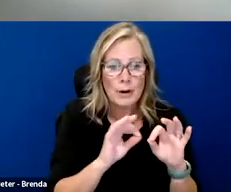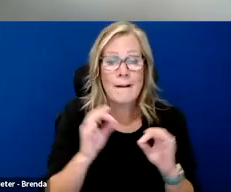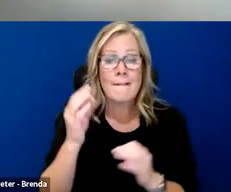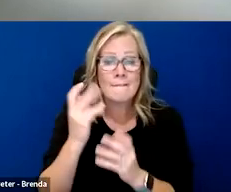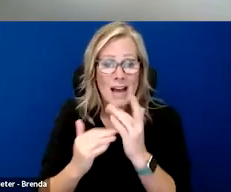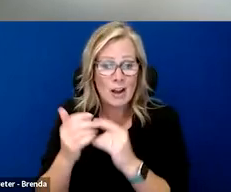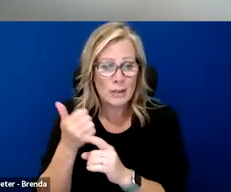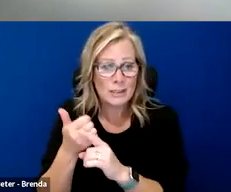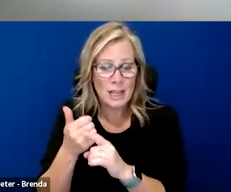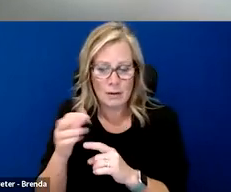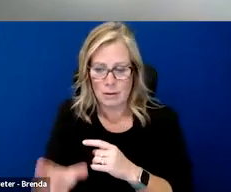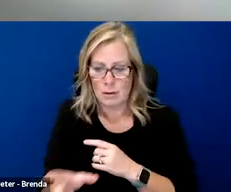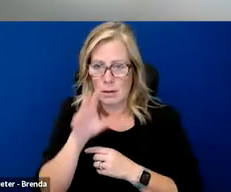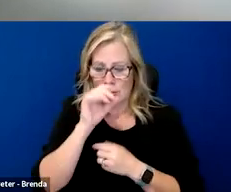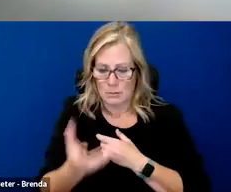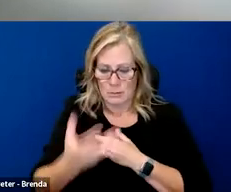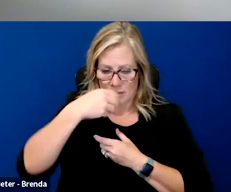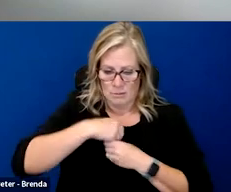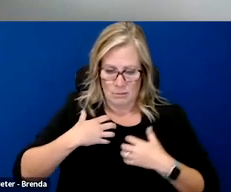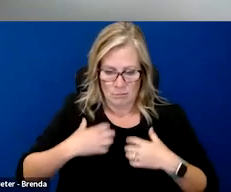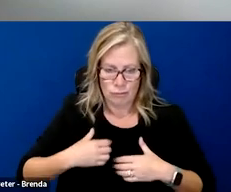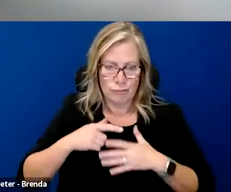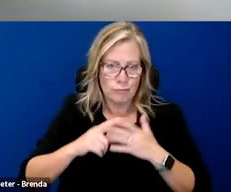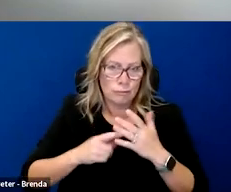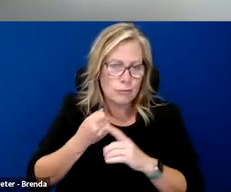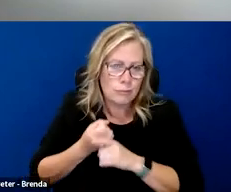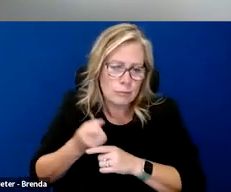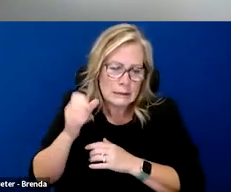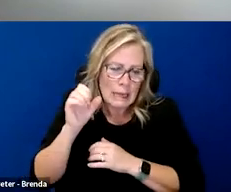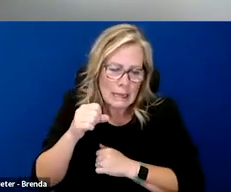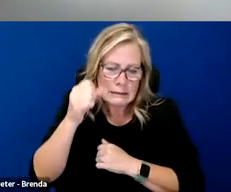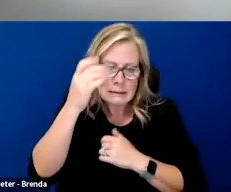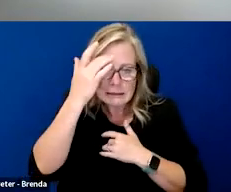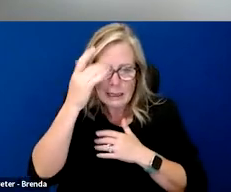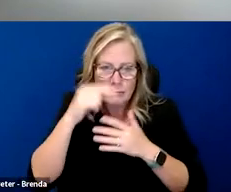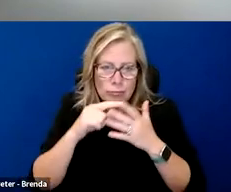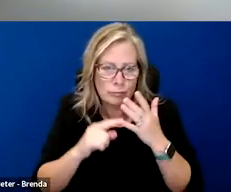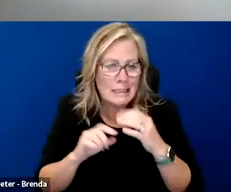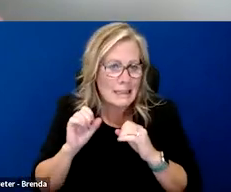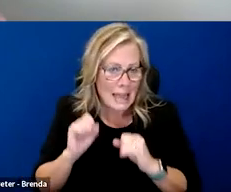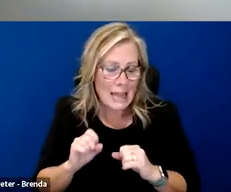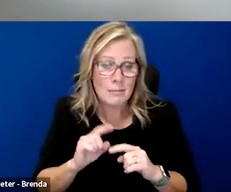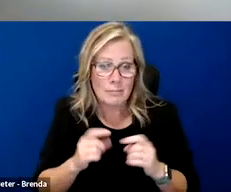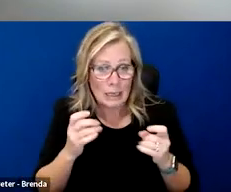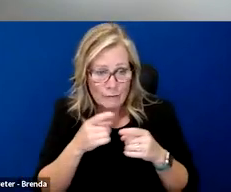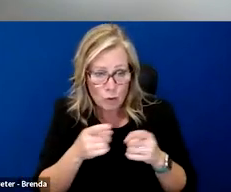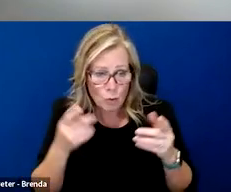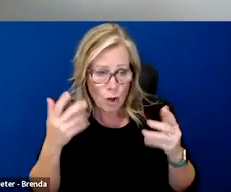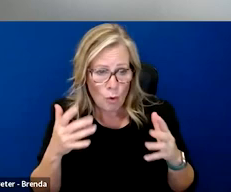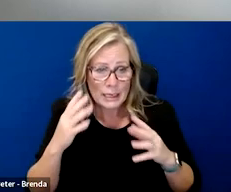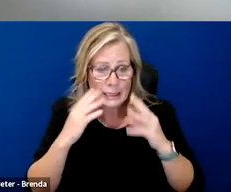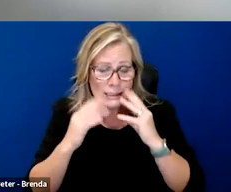So we want to do both of those things. But when we're looking at that tension, and many of us have been there, deciding, geez, do